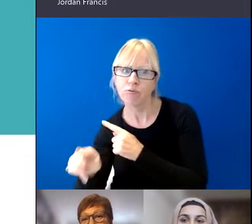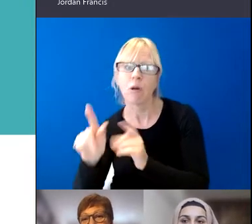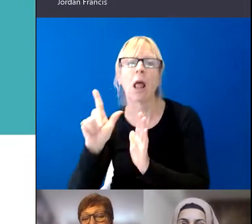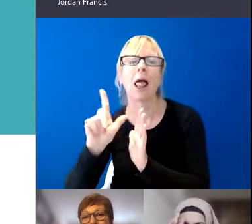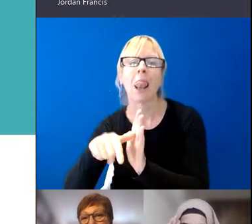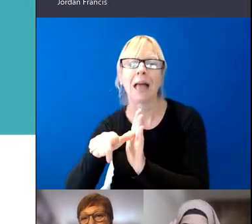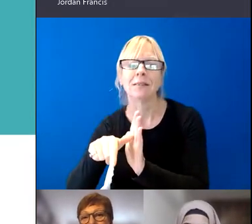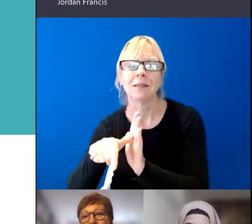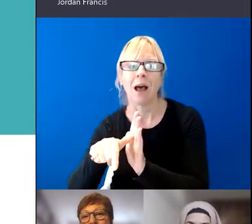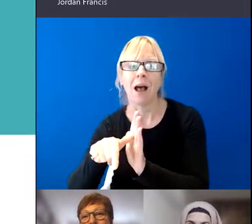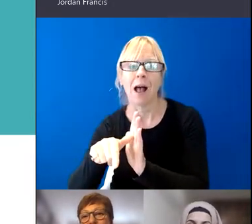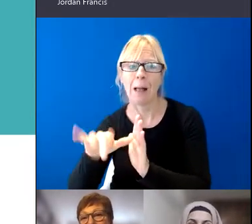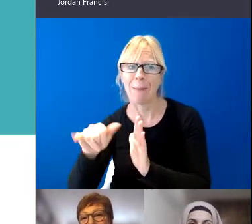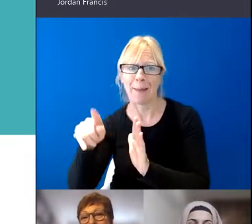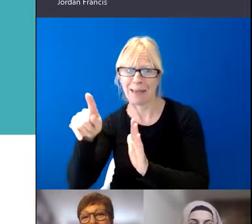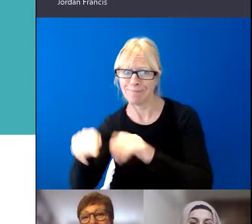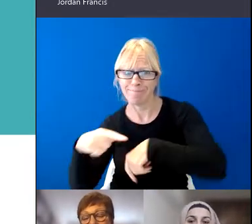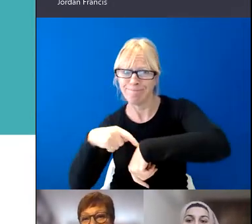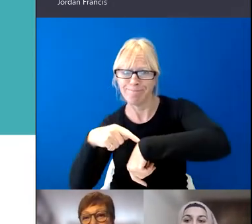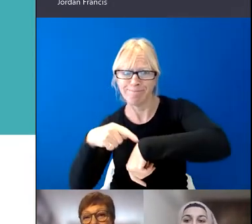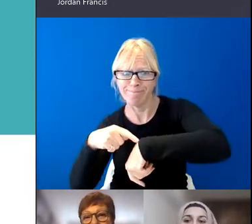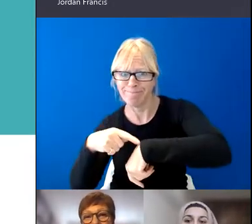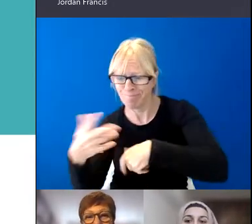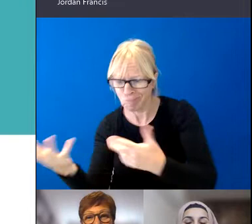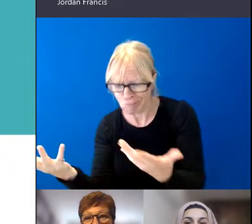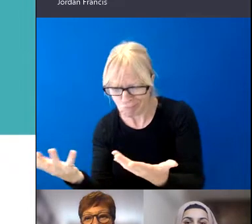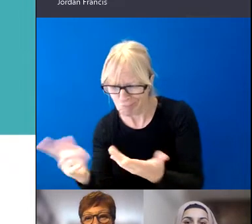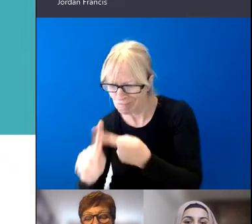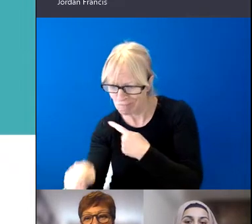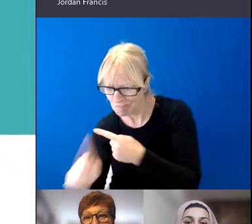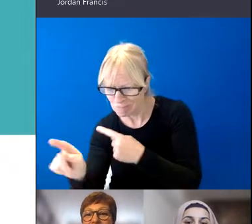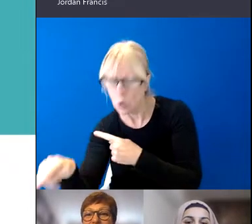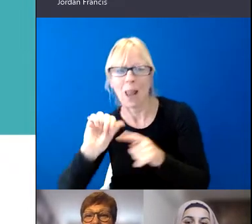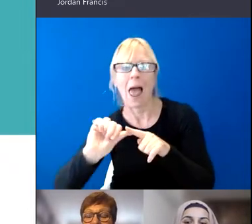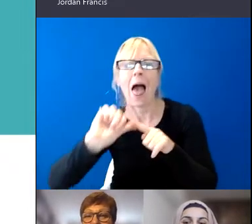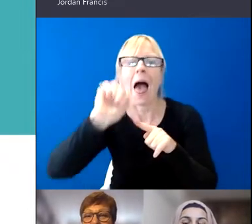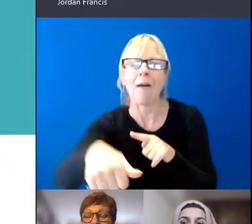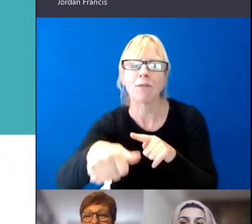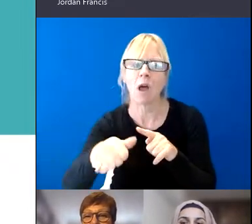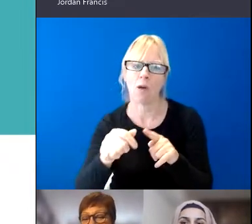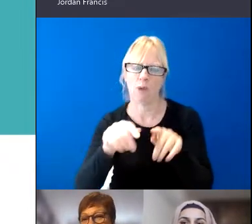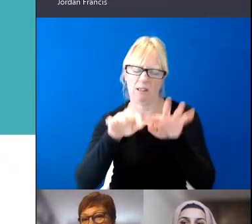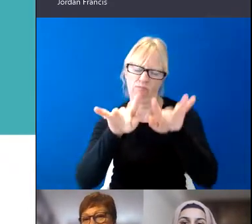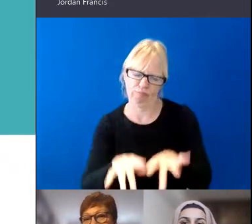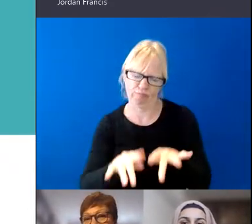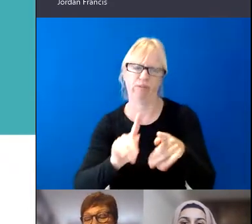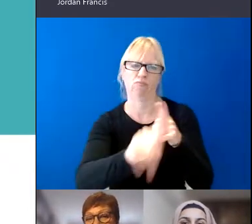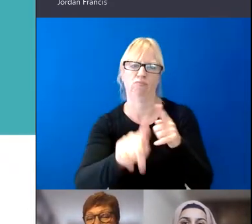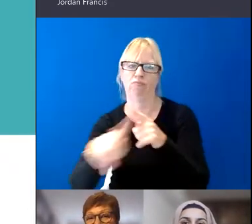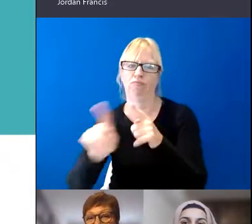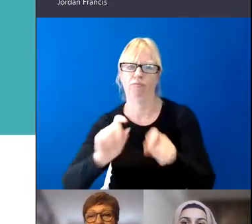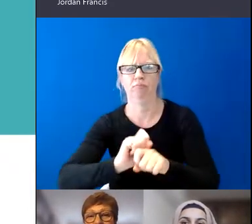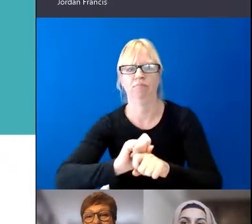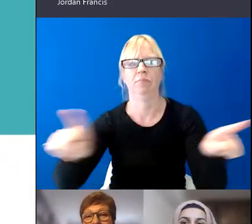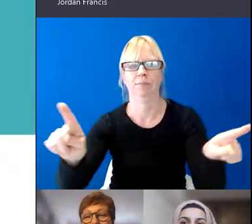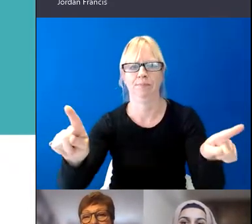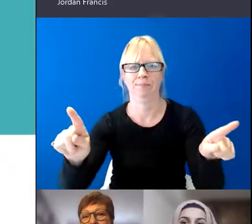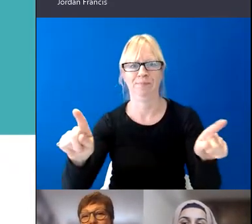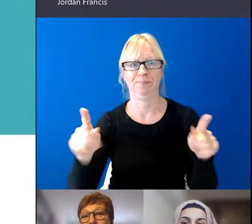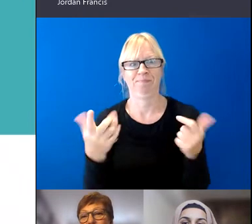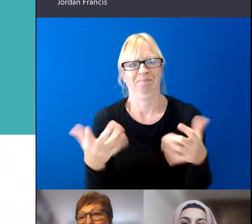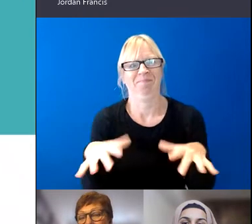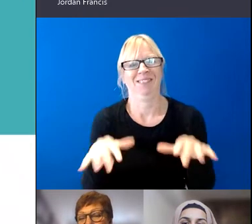we don't get to all the questions, we'll produce answers after the webinar today. So I'm going to kick us off, and the